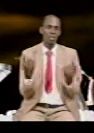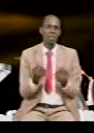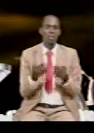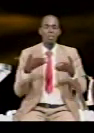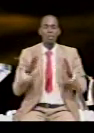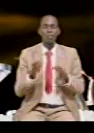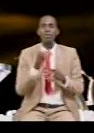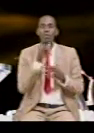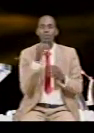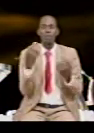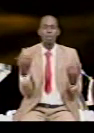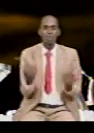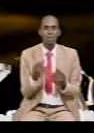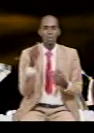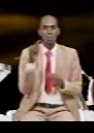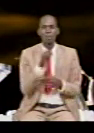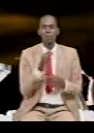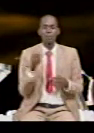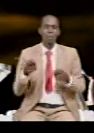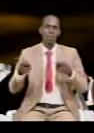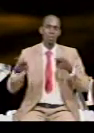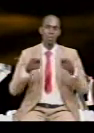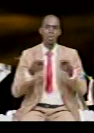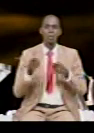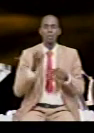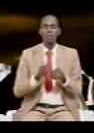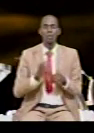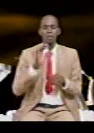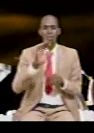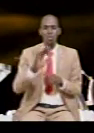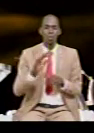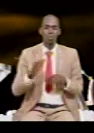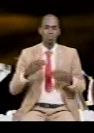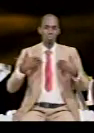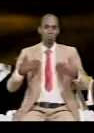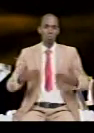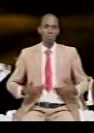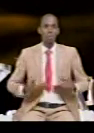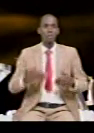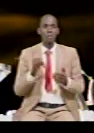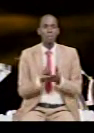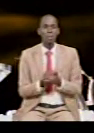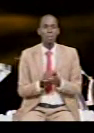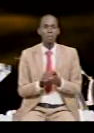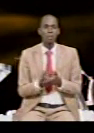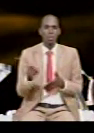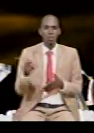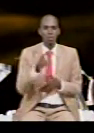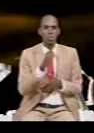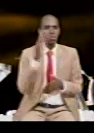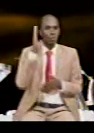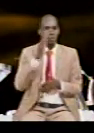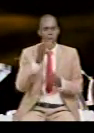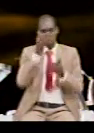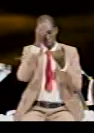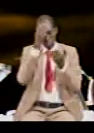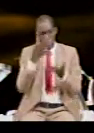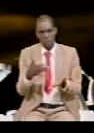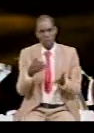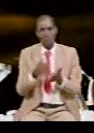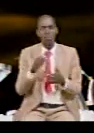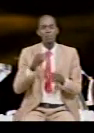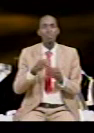not sin therefore reign in your mortal body, that ye should obey it in the